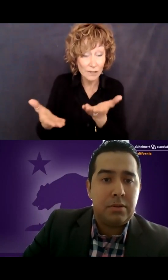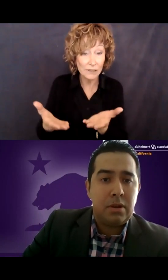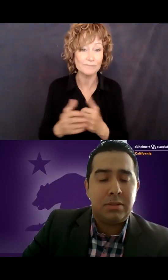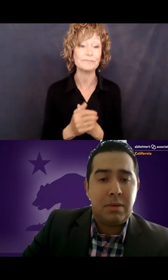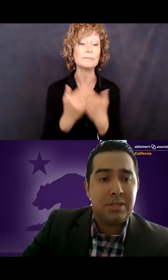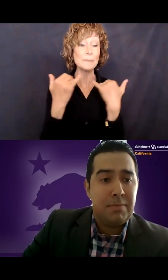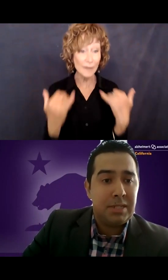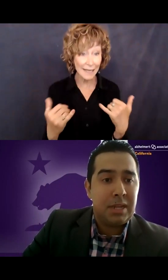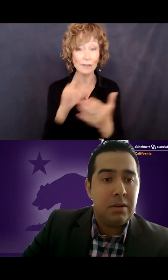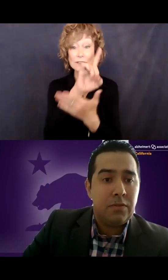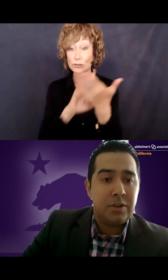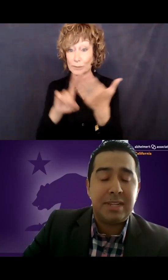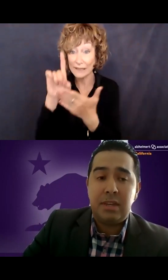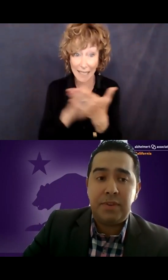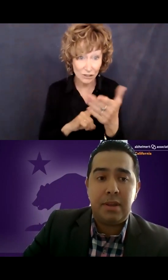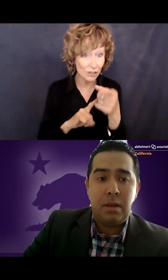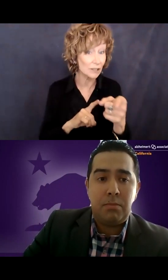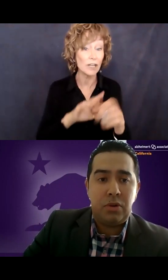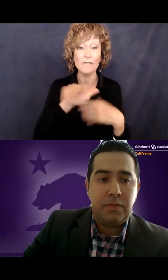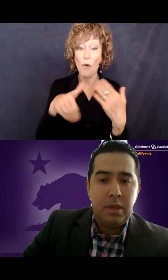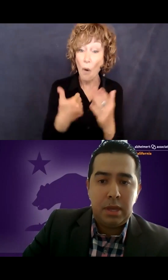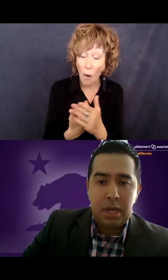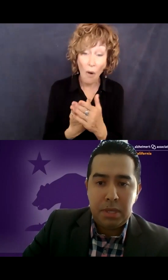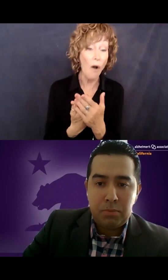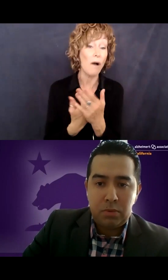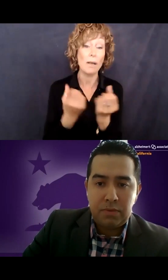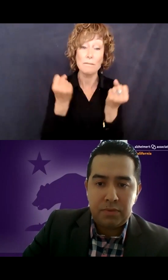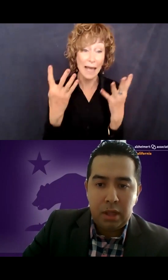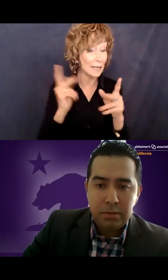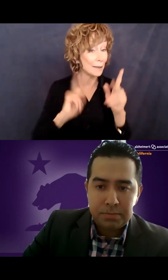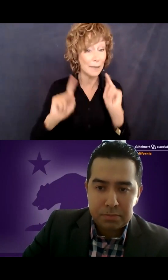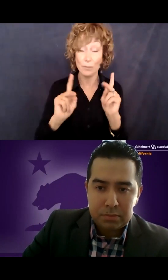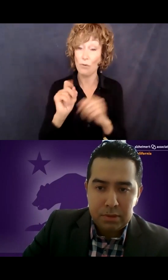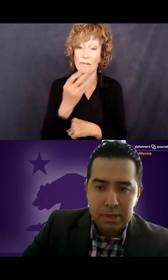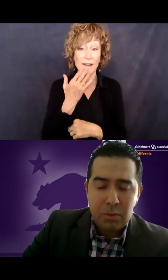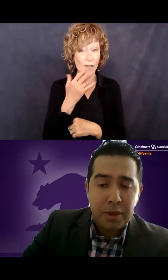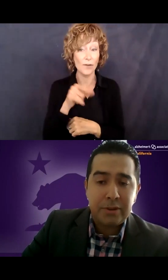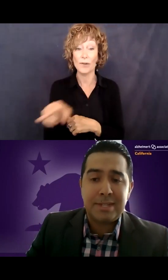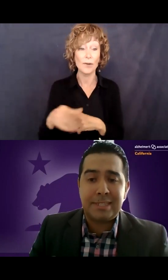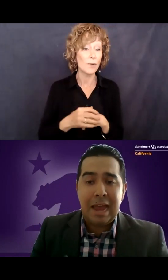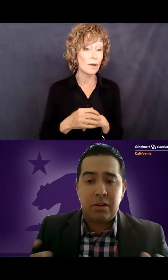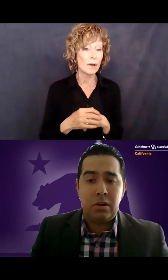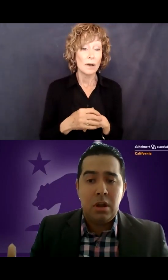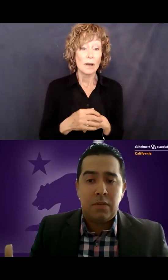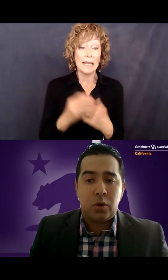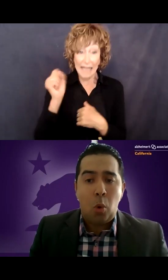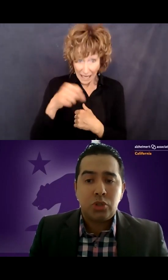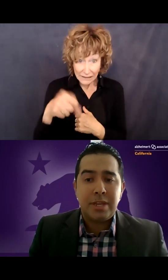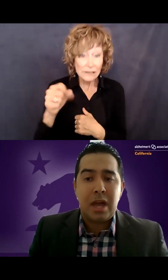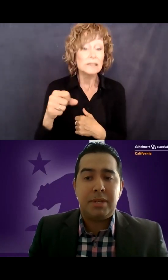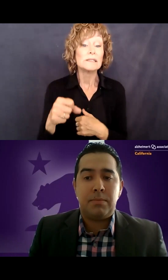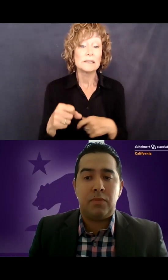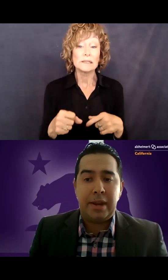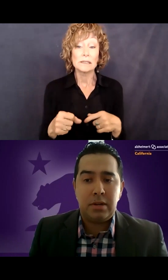care, including Alzheimer's and dementia care for a significant number of people of color. And while there's a desire for